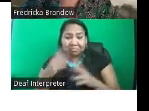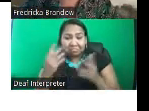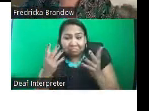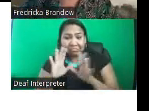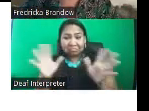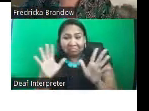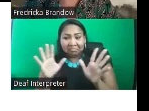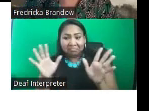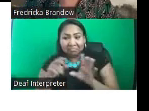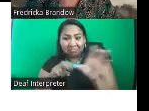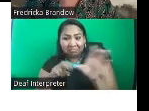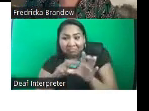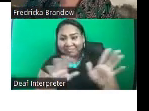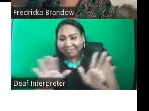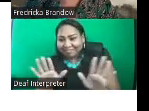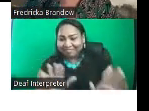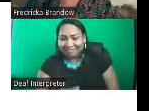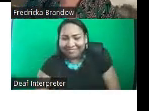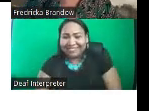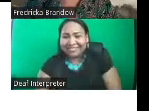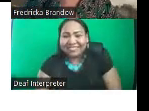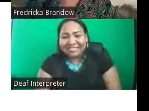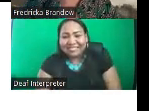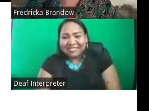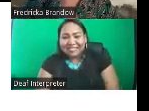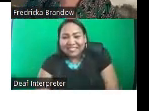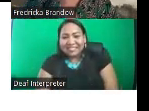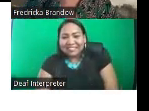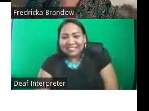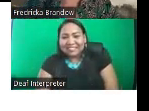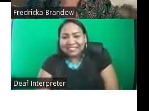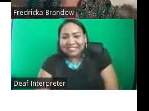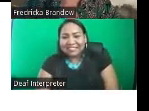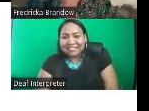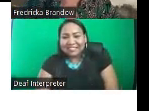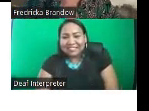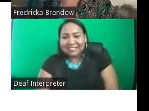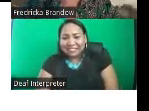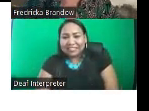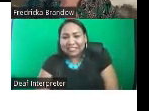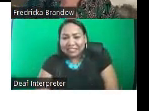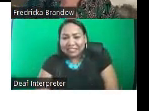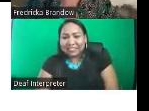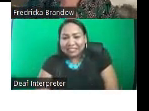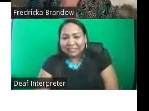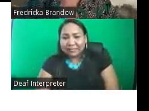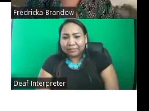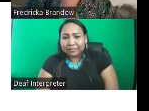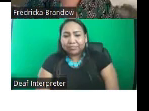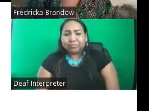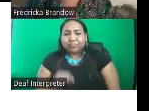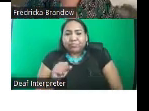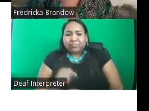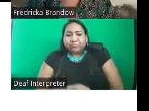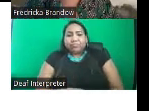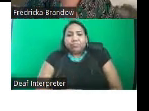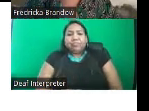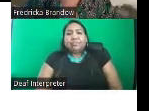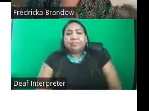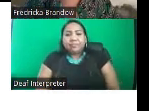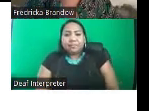Anybody? Arizona team, Jim, you know, just kind of a quick